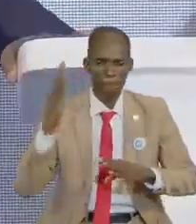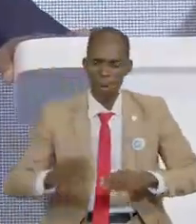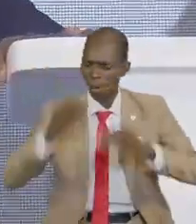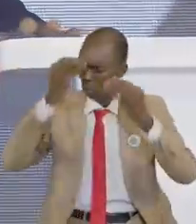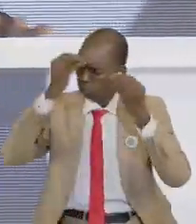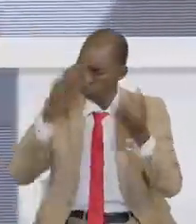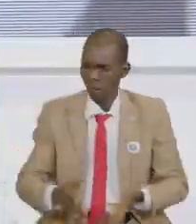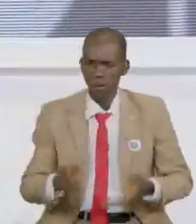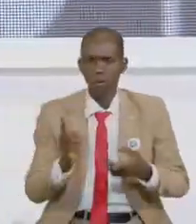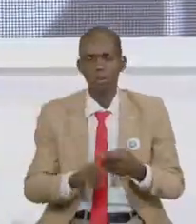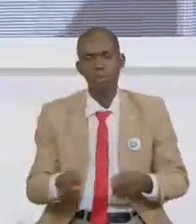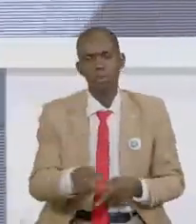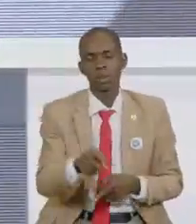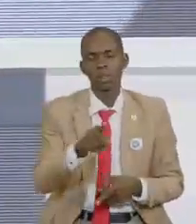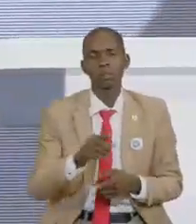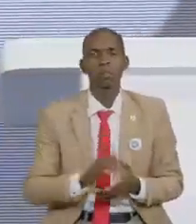obedience,